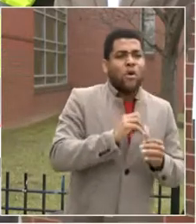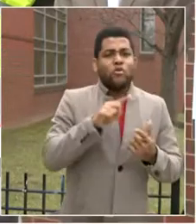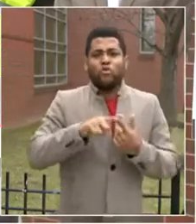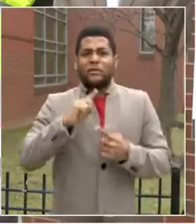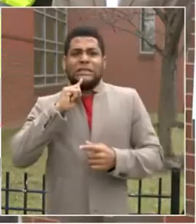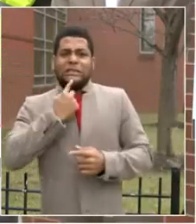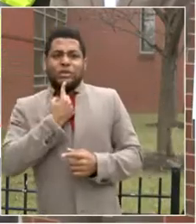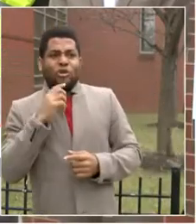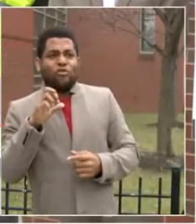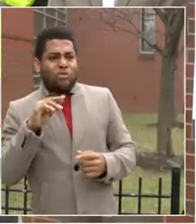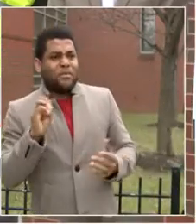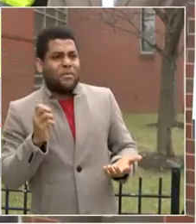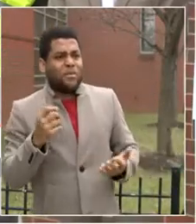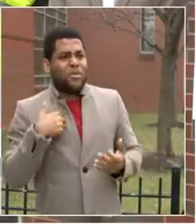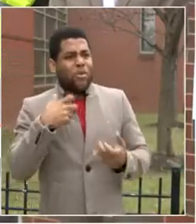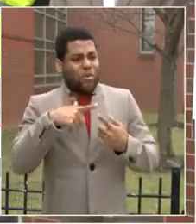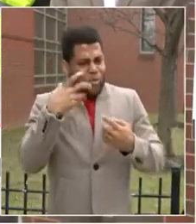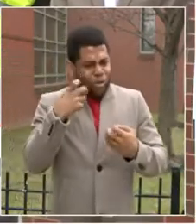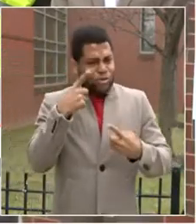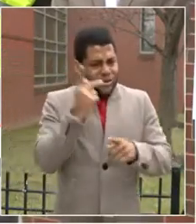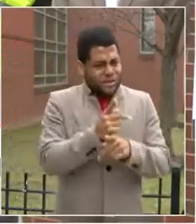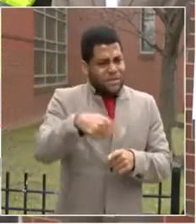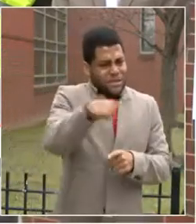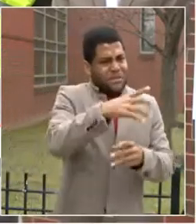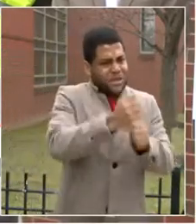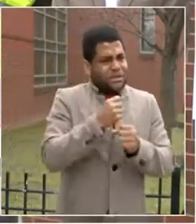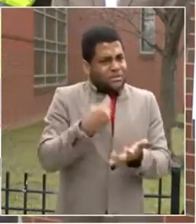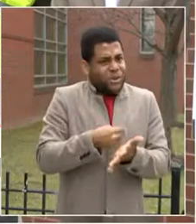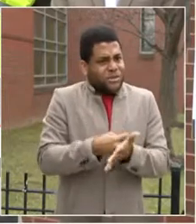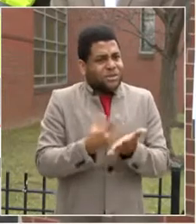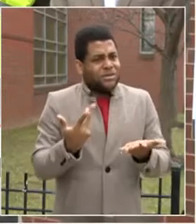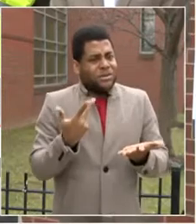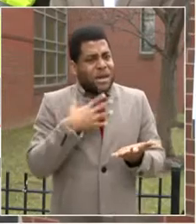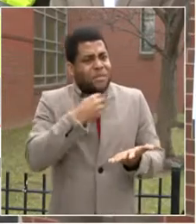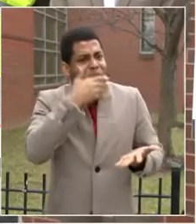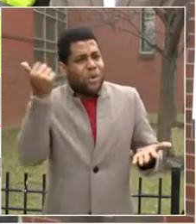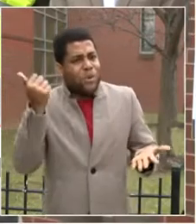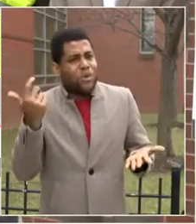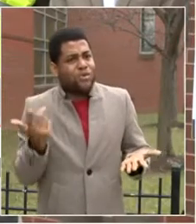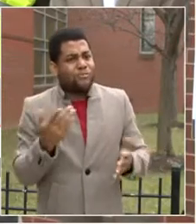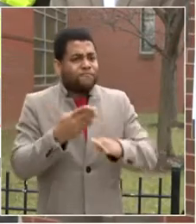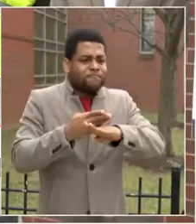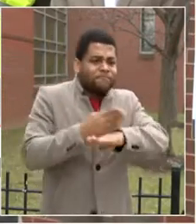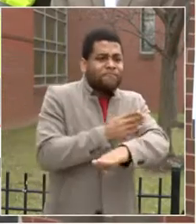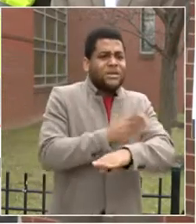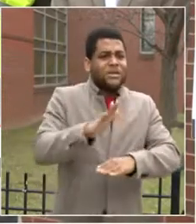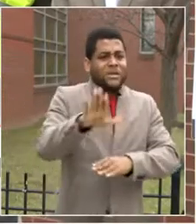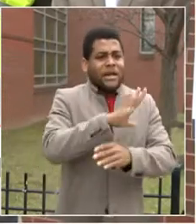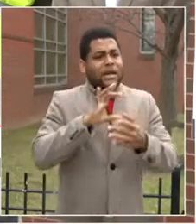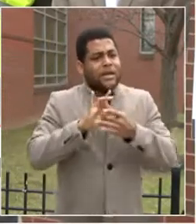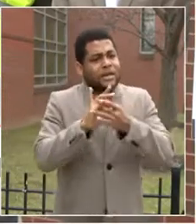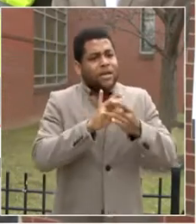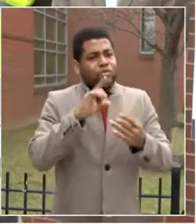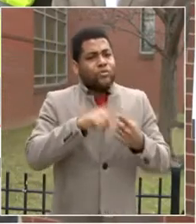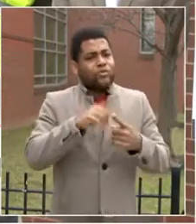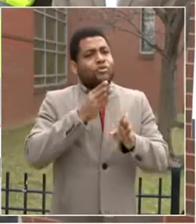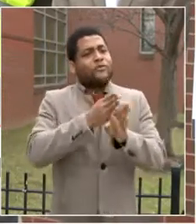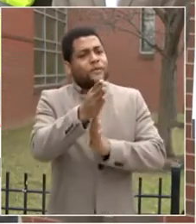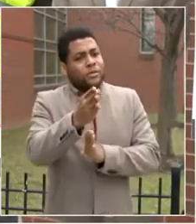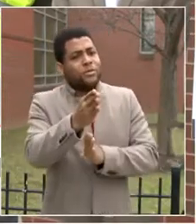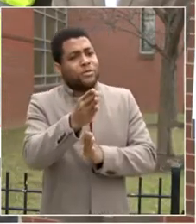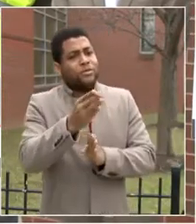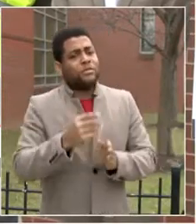can be involved in that are productive and lead to careers. Yes,